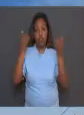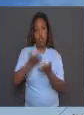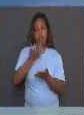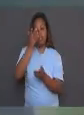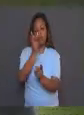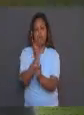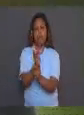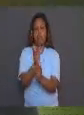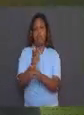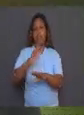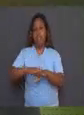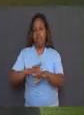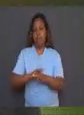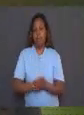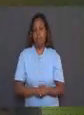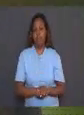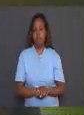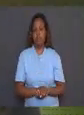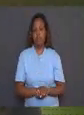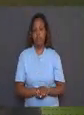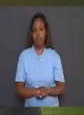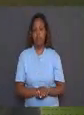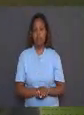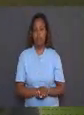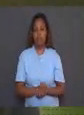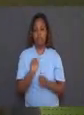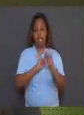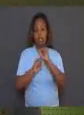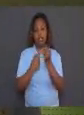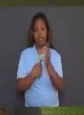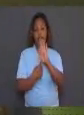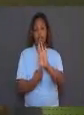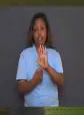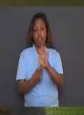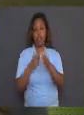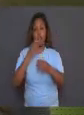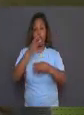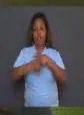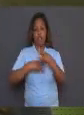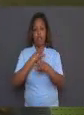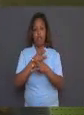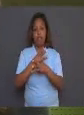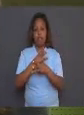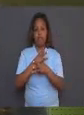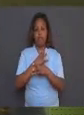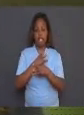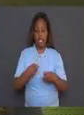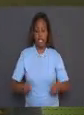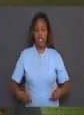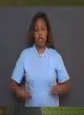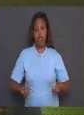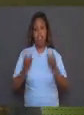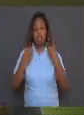resources. Science has shown us that the world's ecosystem is